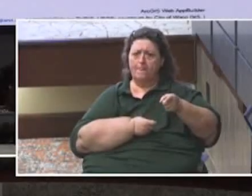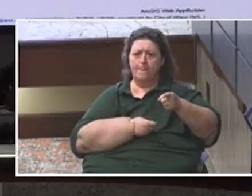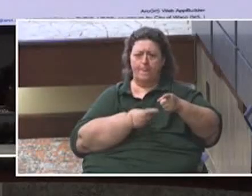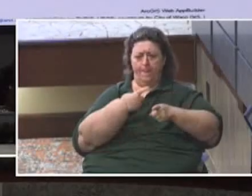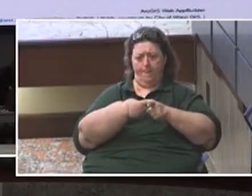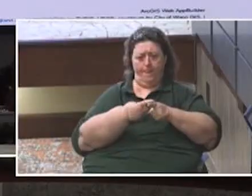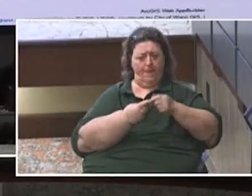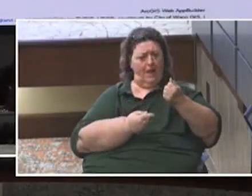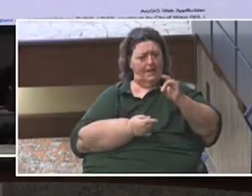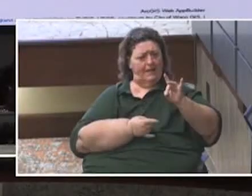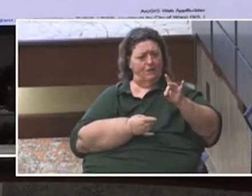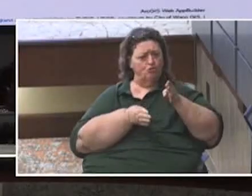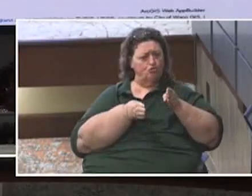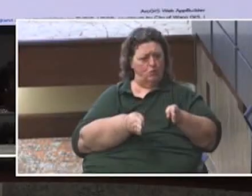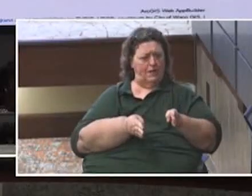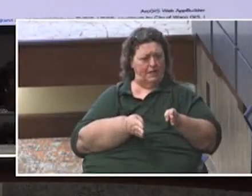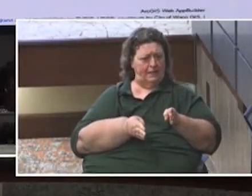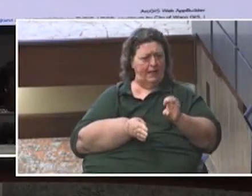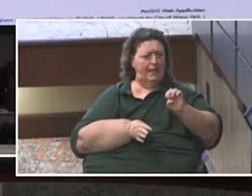Street.